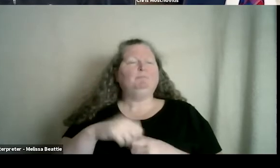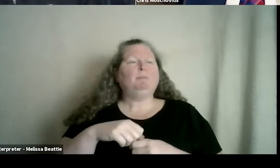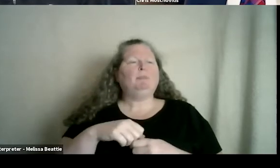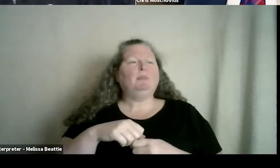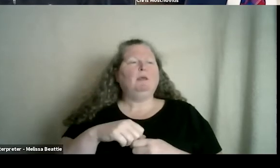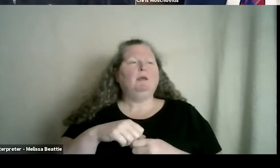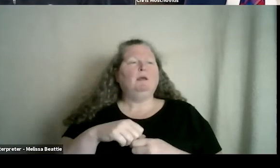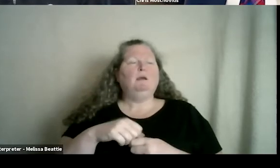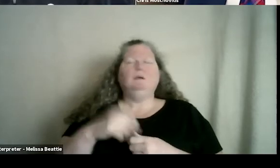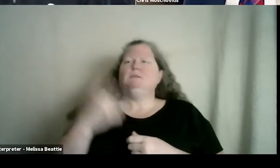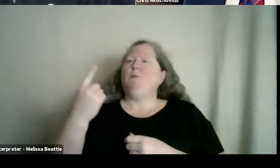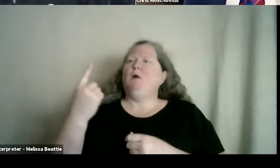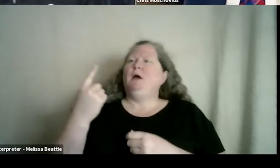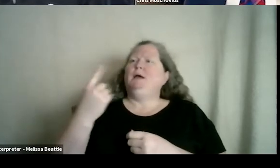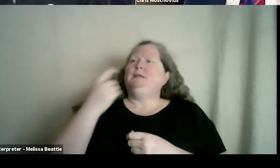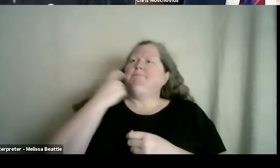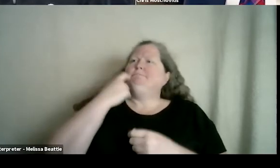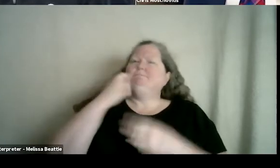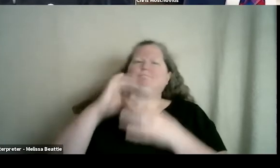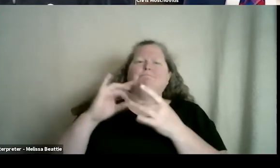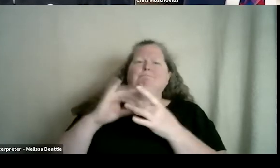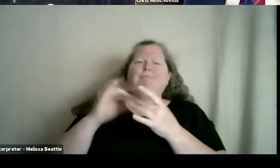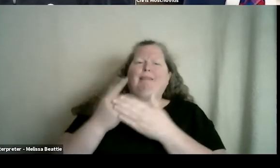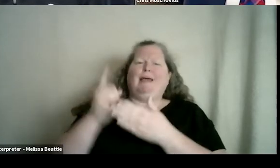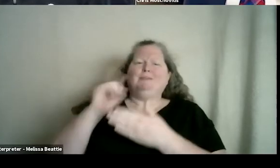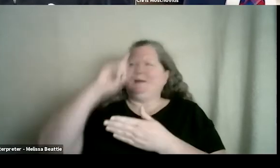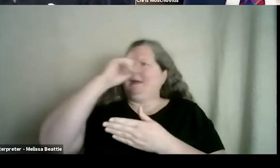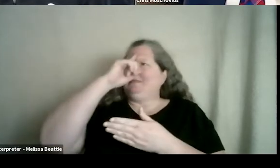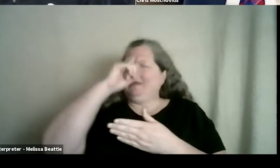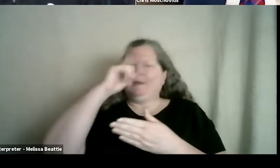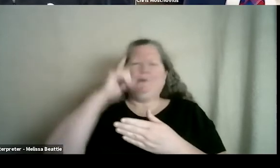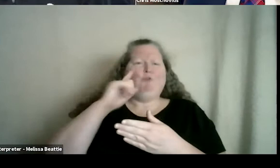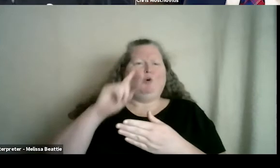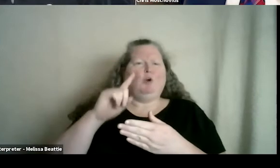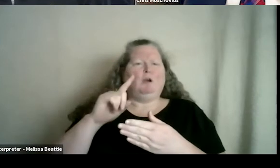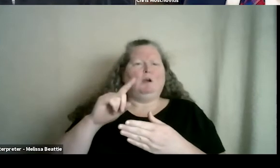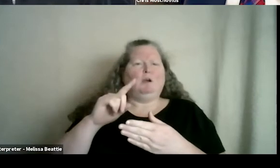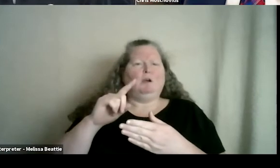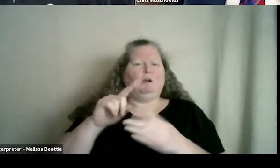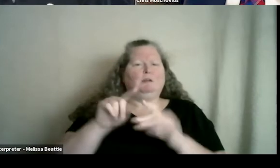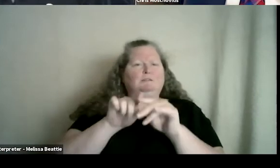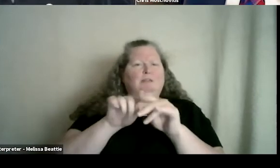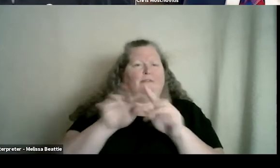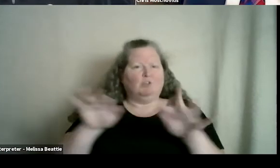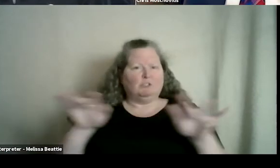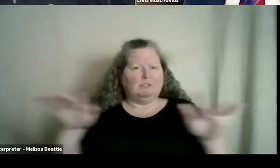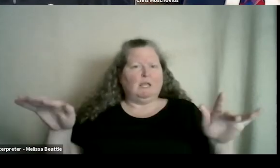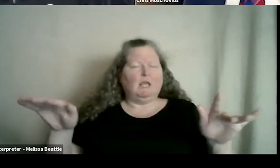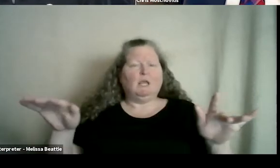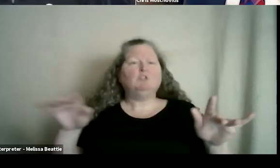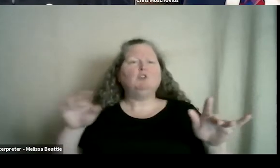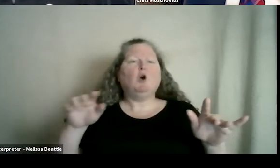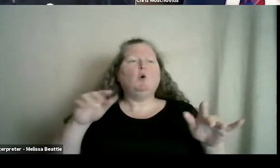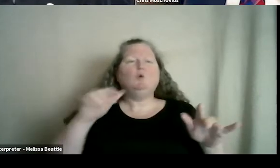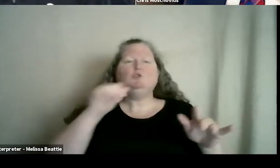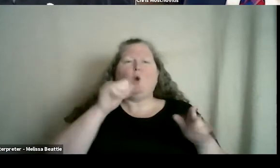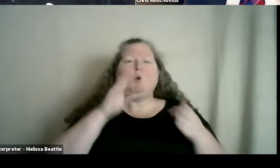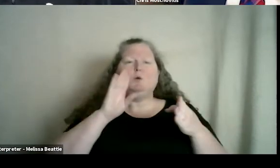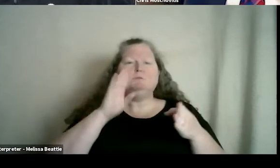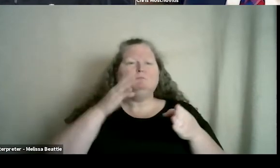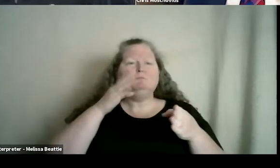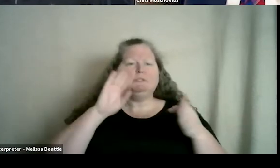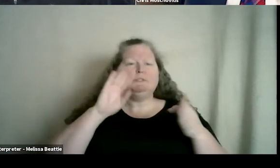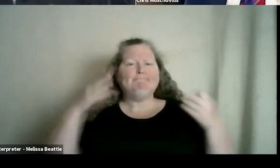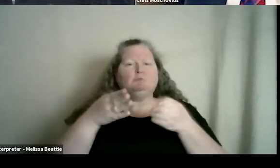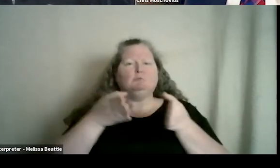was last week, don't stay in your lane. Right, find other people outside of your lane to learn from,